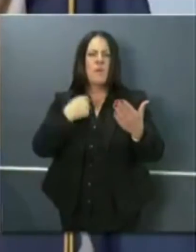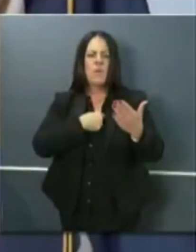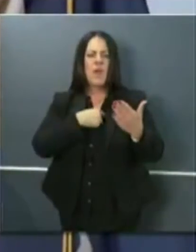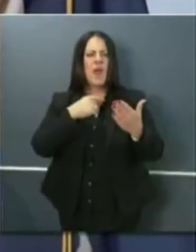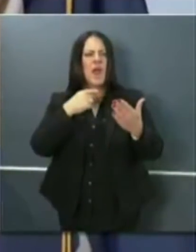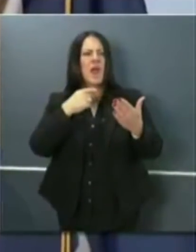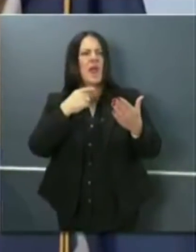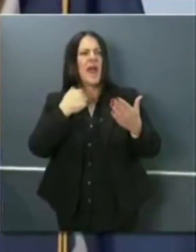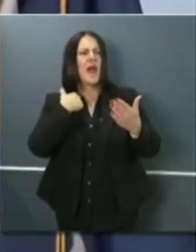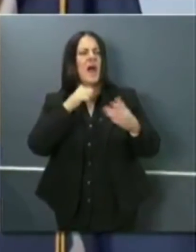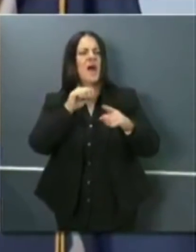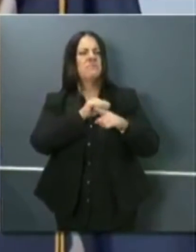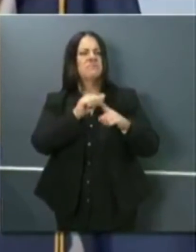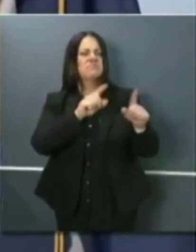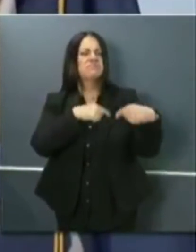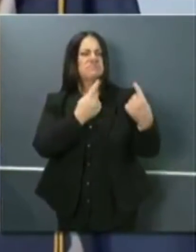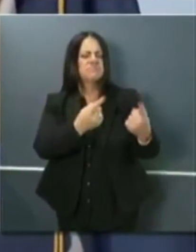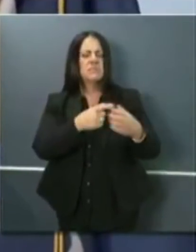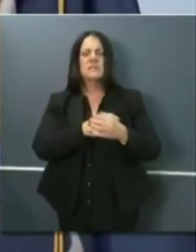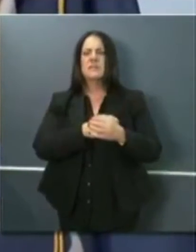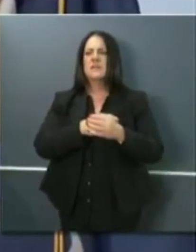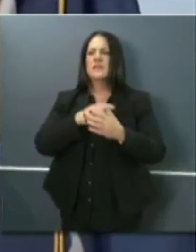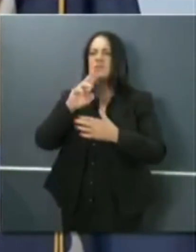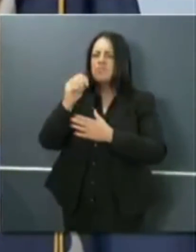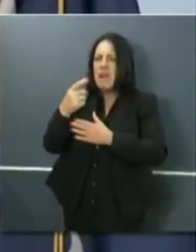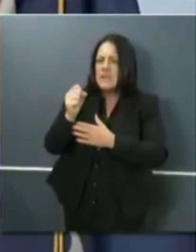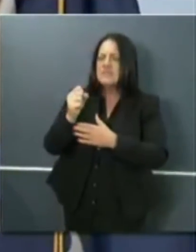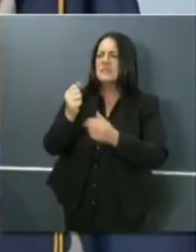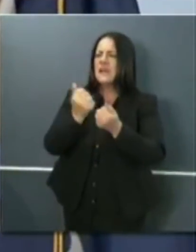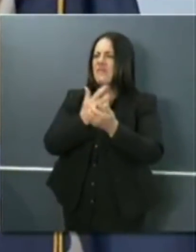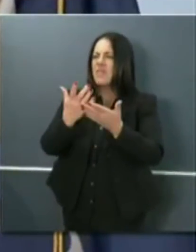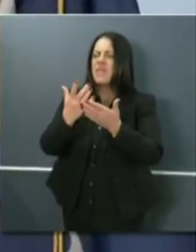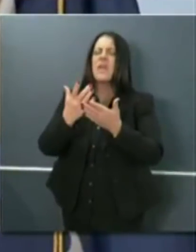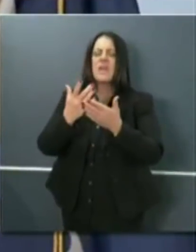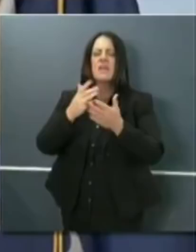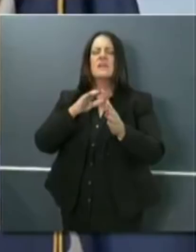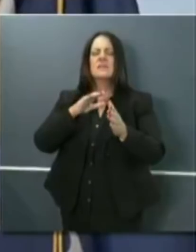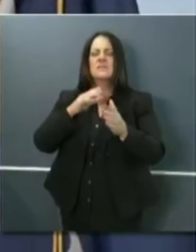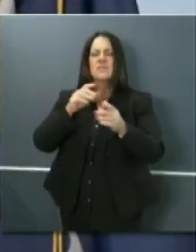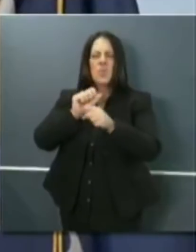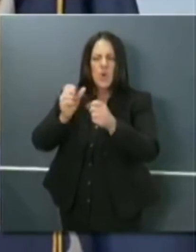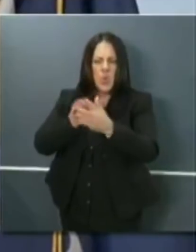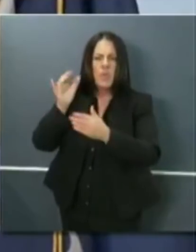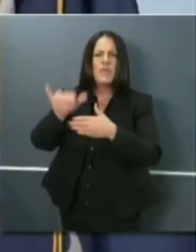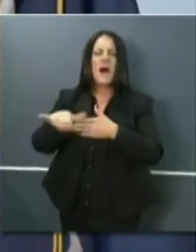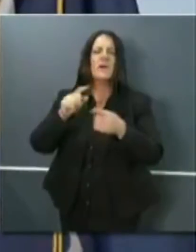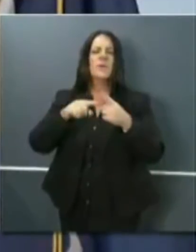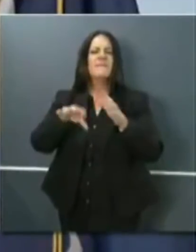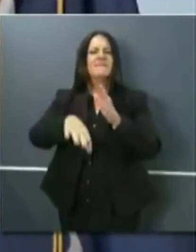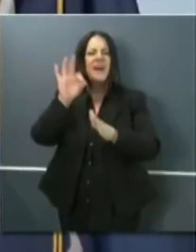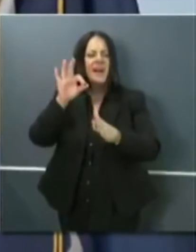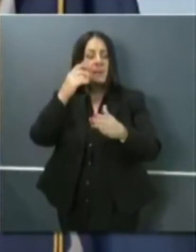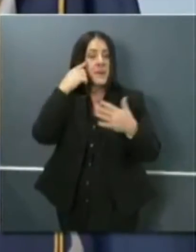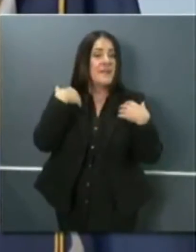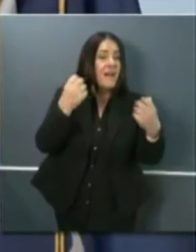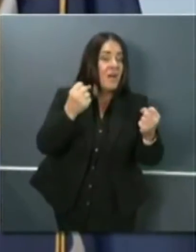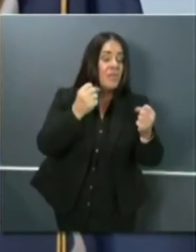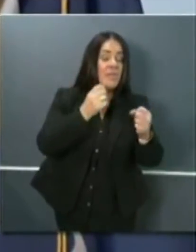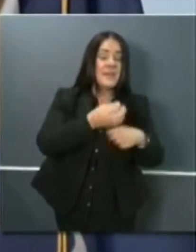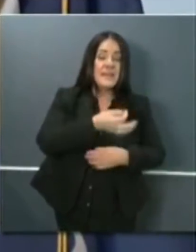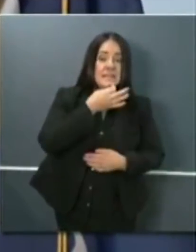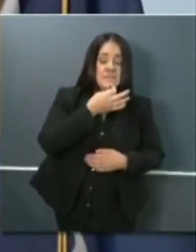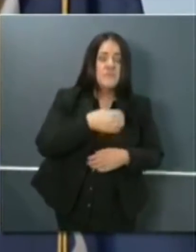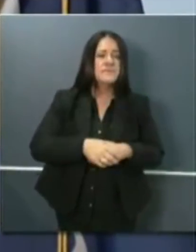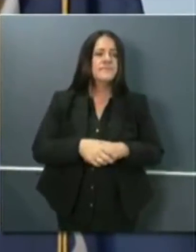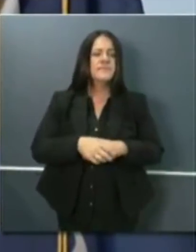regulatory changes, and to make sure that we have the adequate workforce, looking for mental health experts, looking for